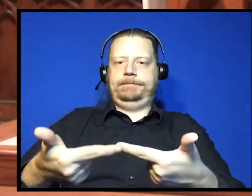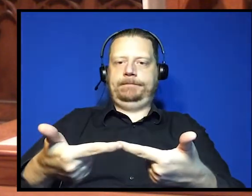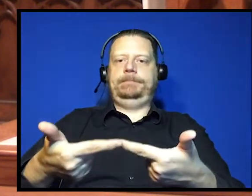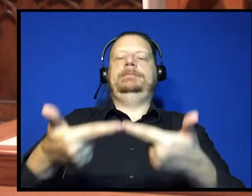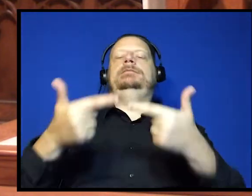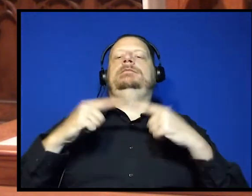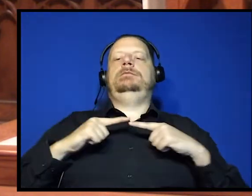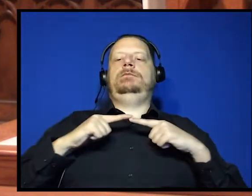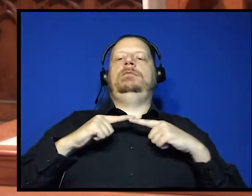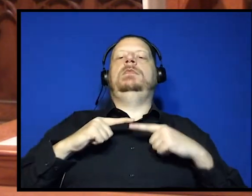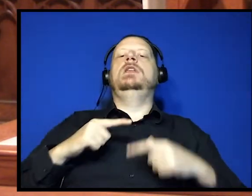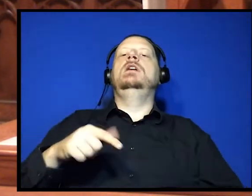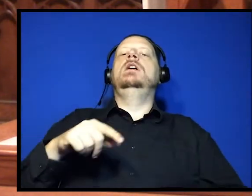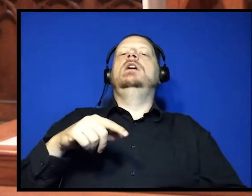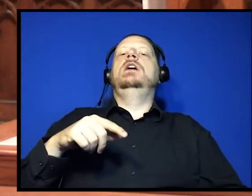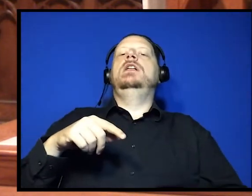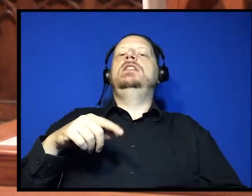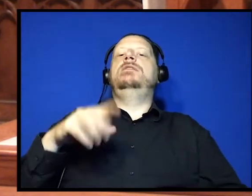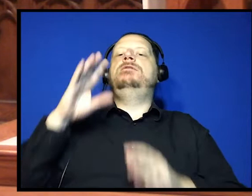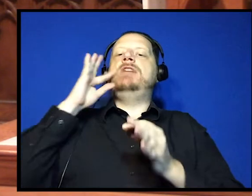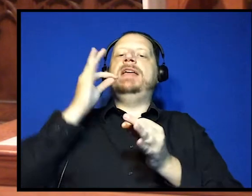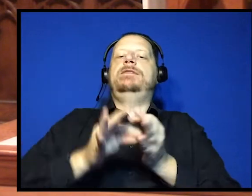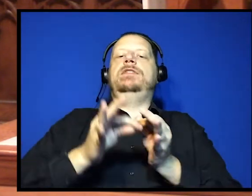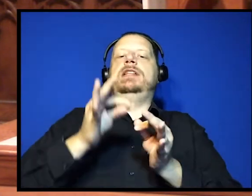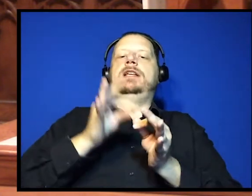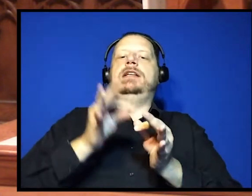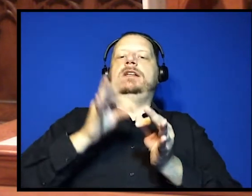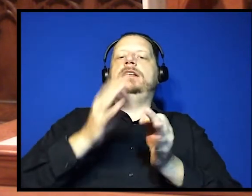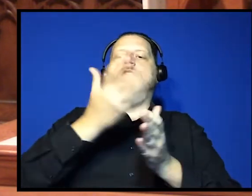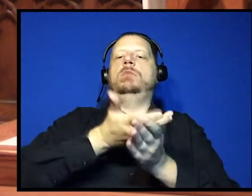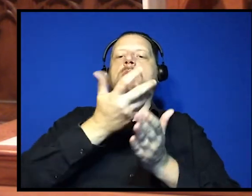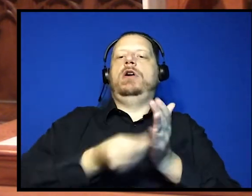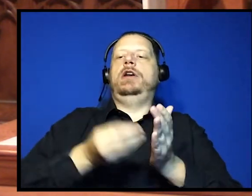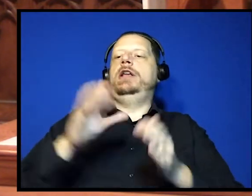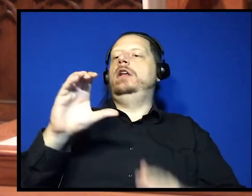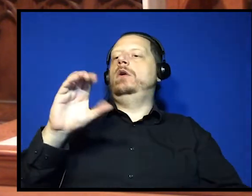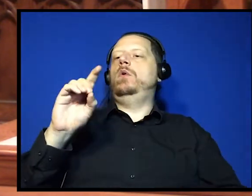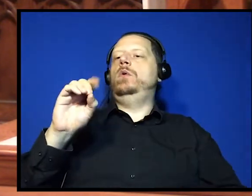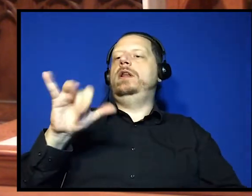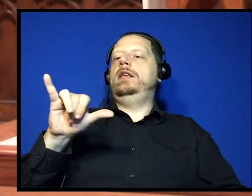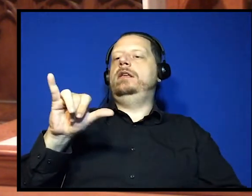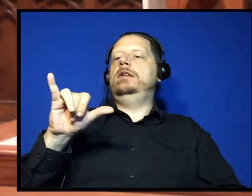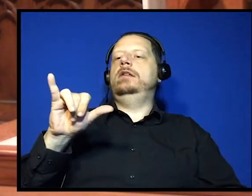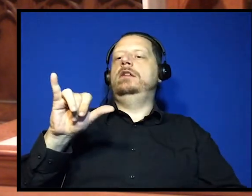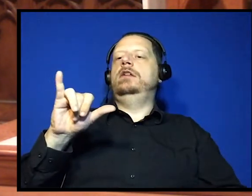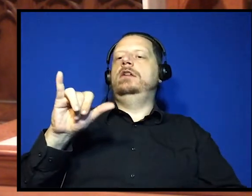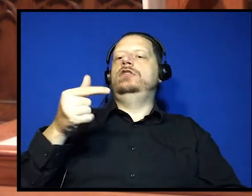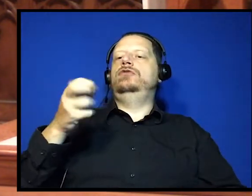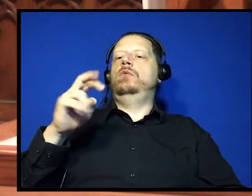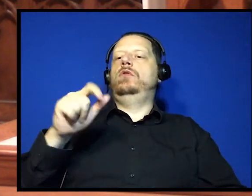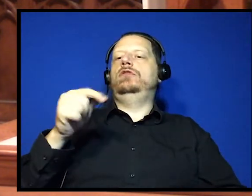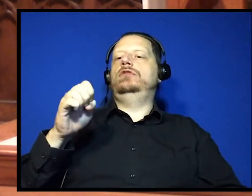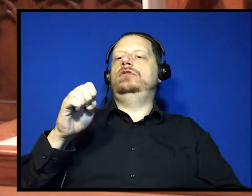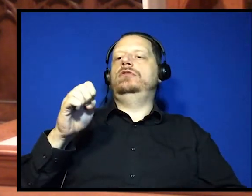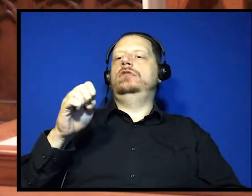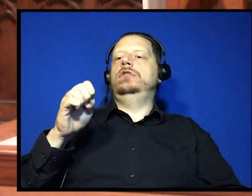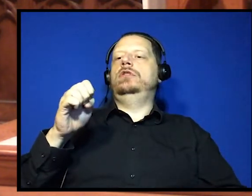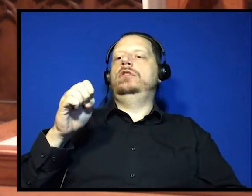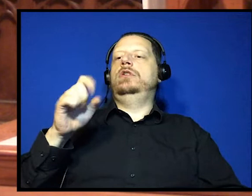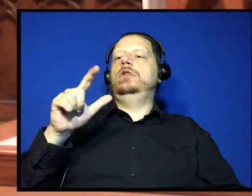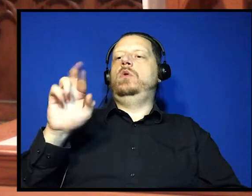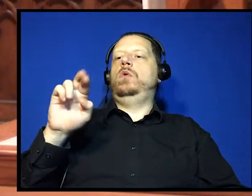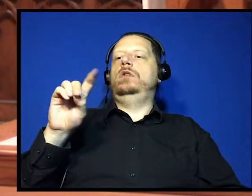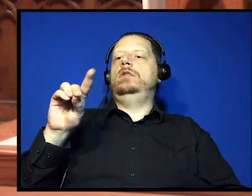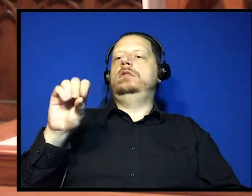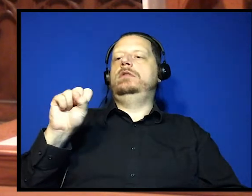Lord, hear our prayer. That the faithfully departed, especially Cody, George,